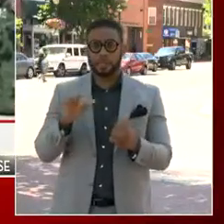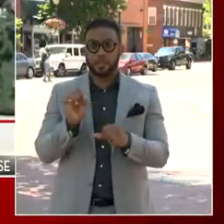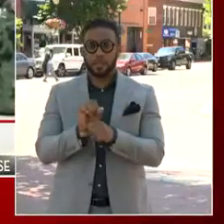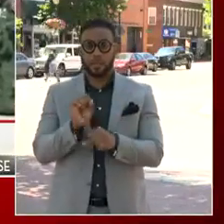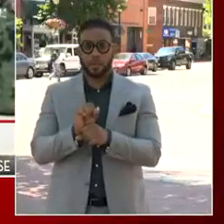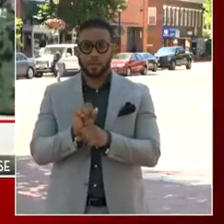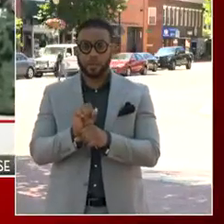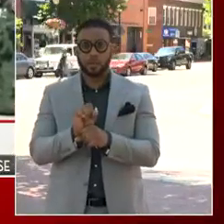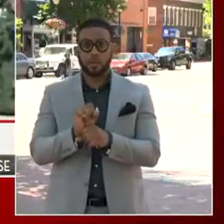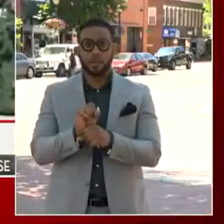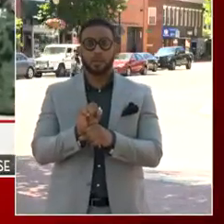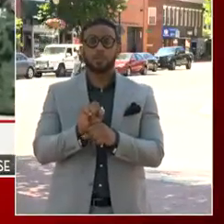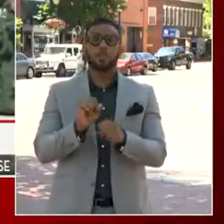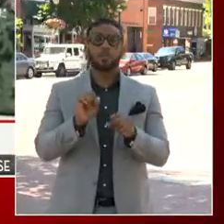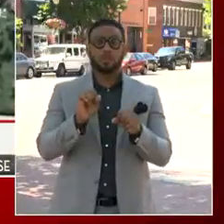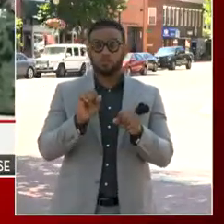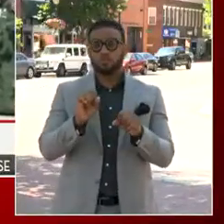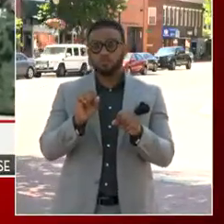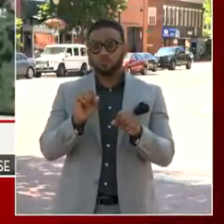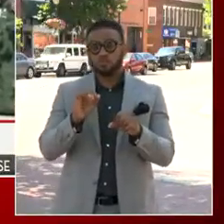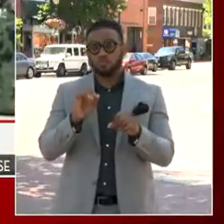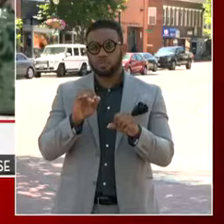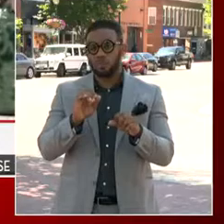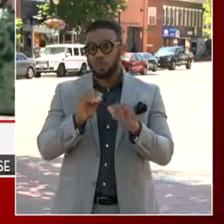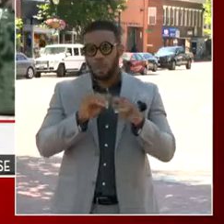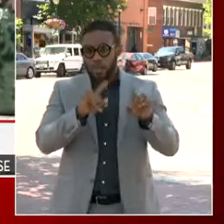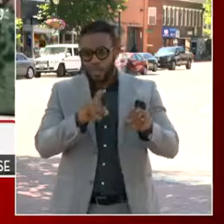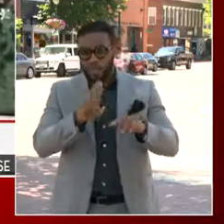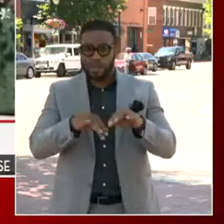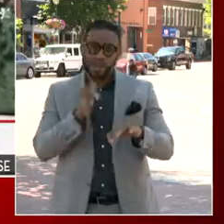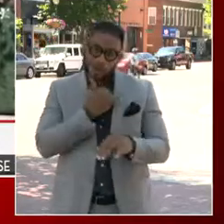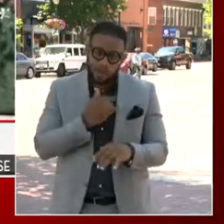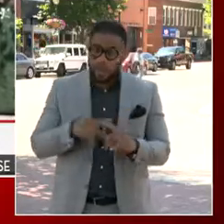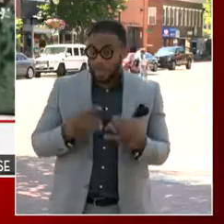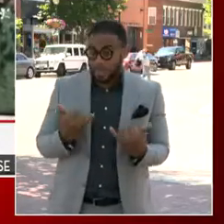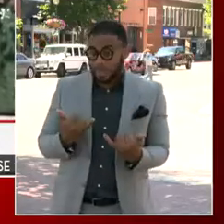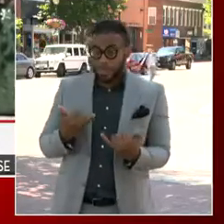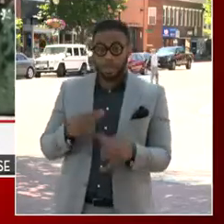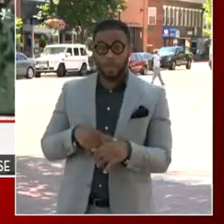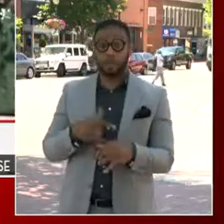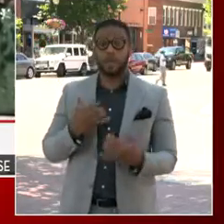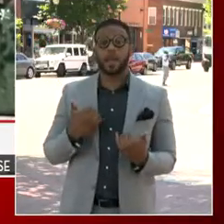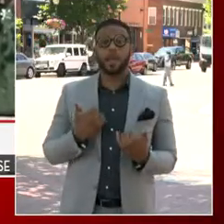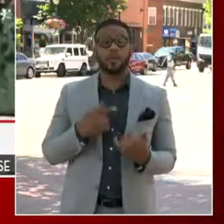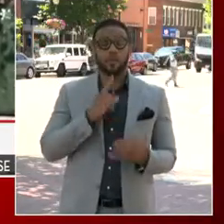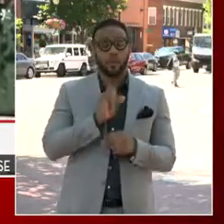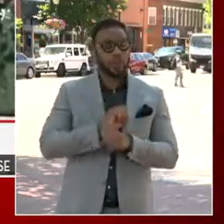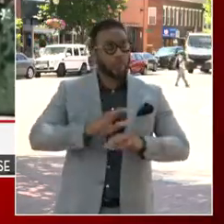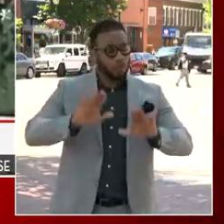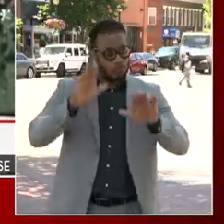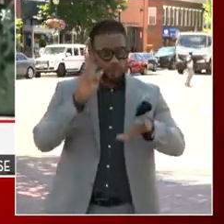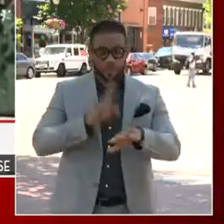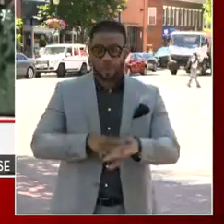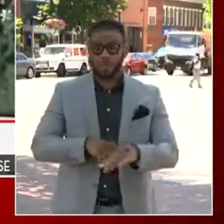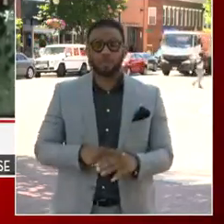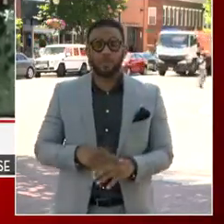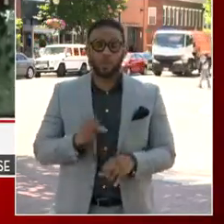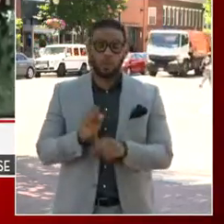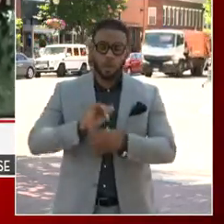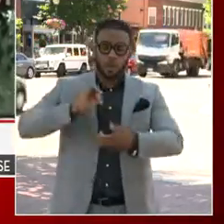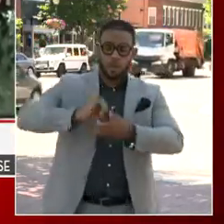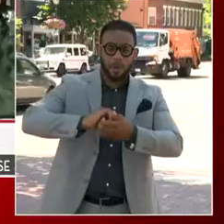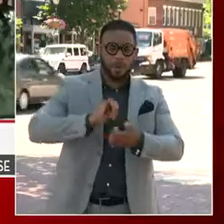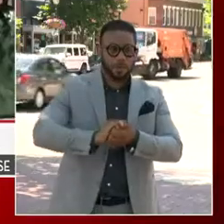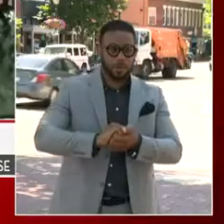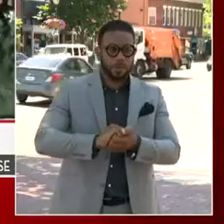more trial than error. But in this case, we have had a really wonderful working